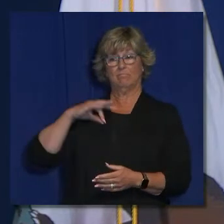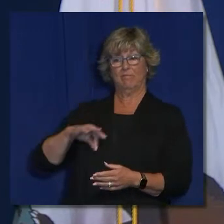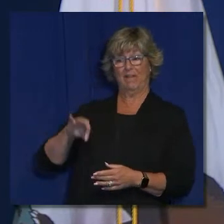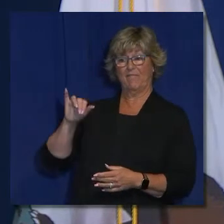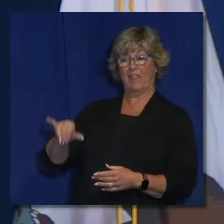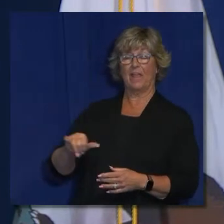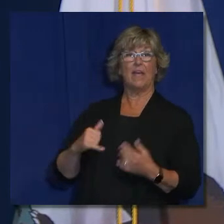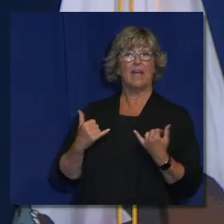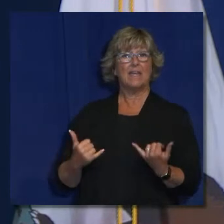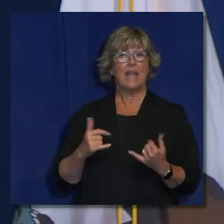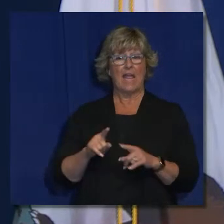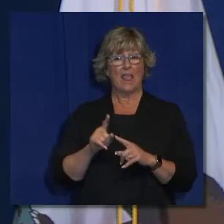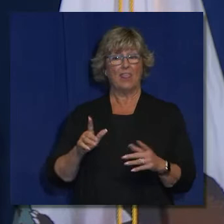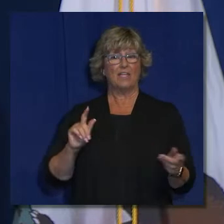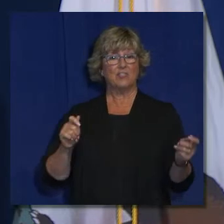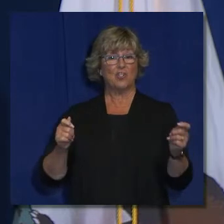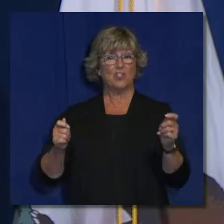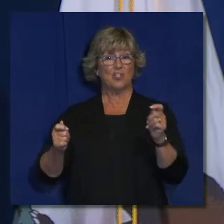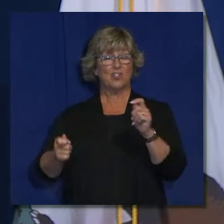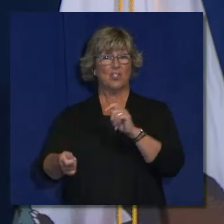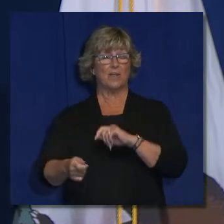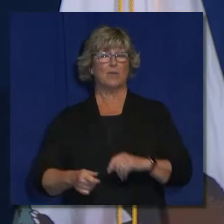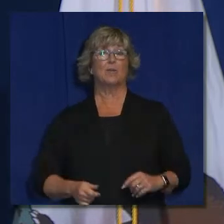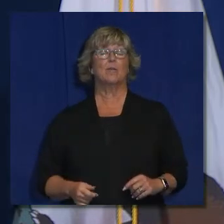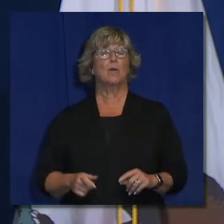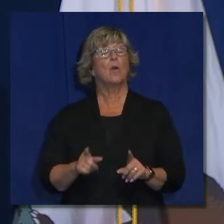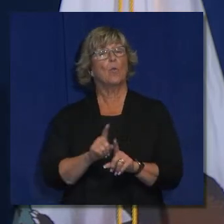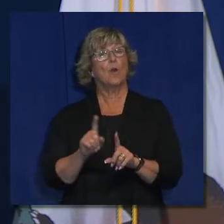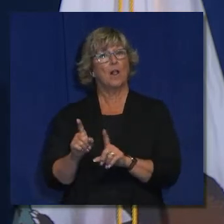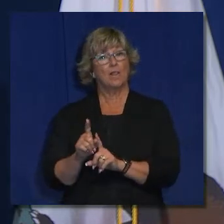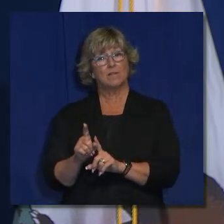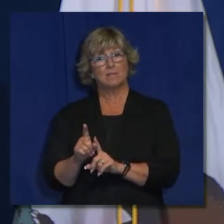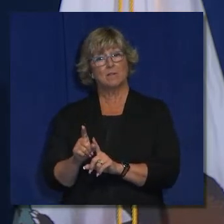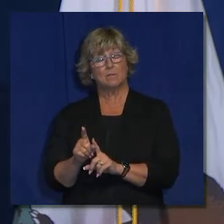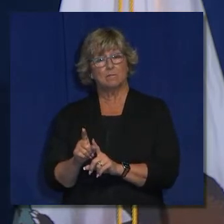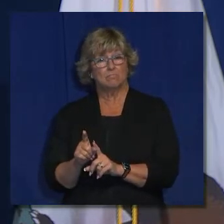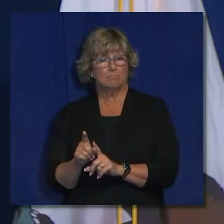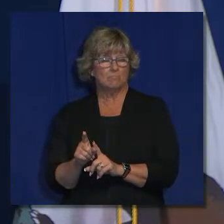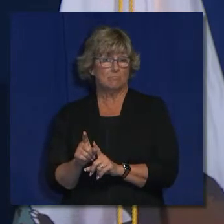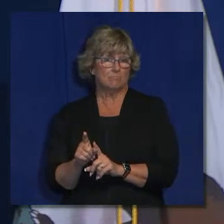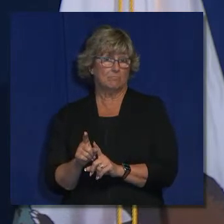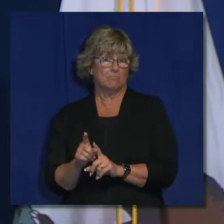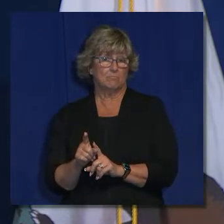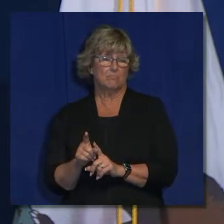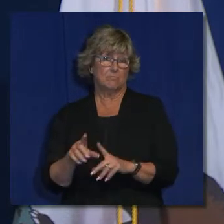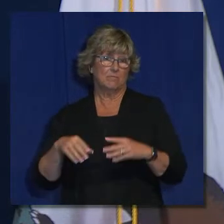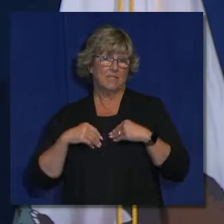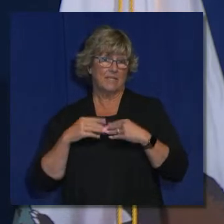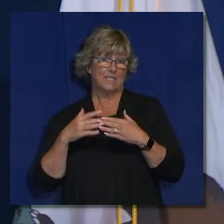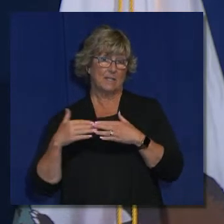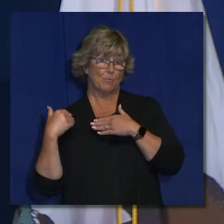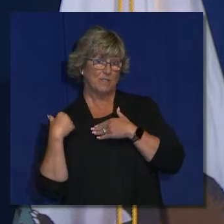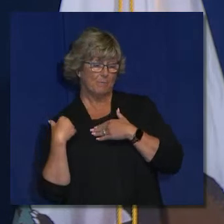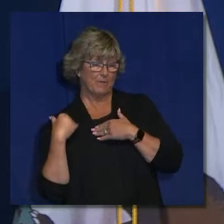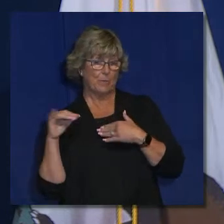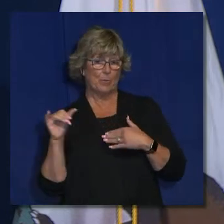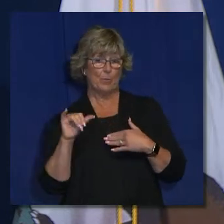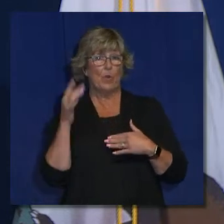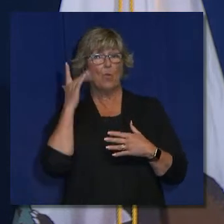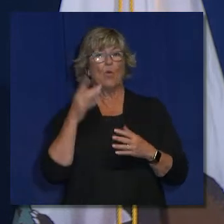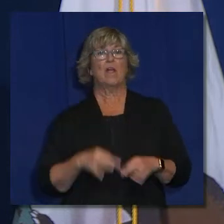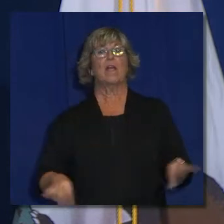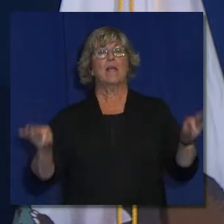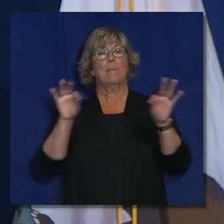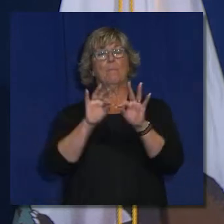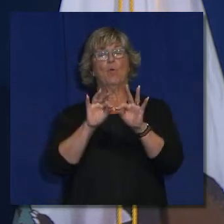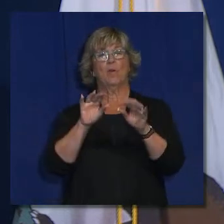Now, as things change, we also share the burden in that respect, and that's why it's